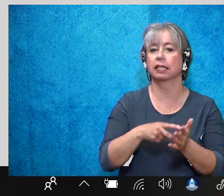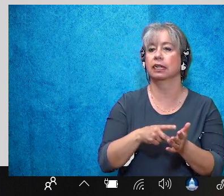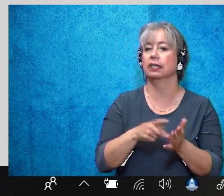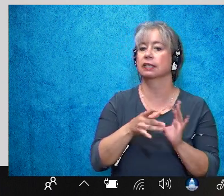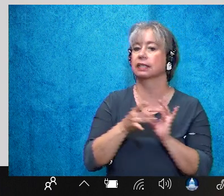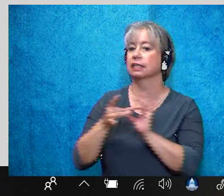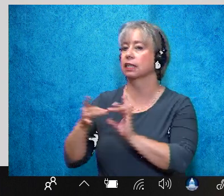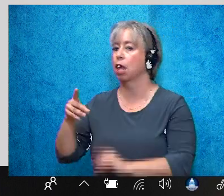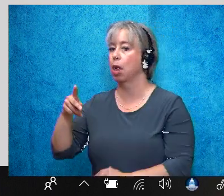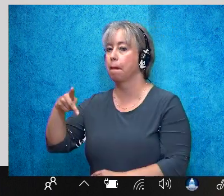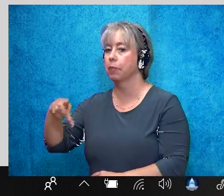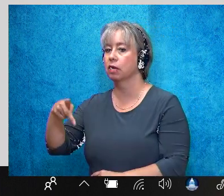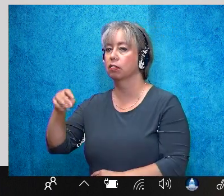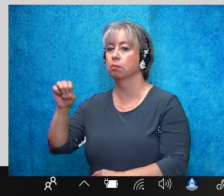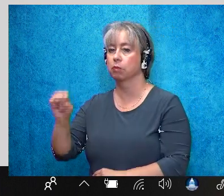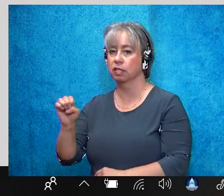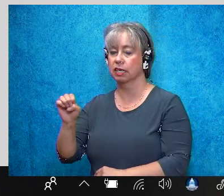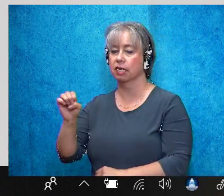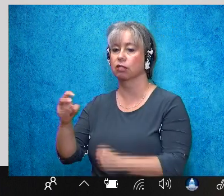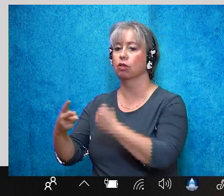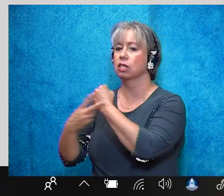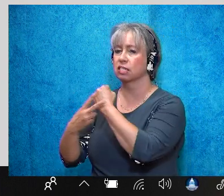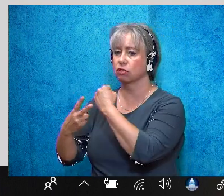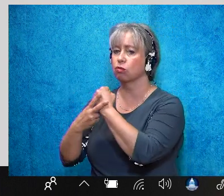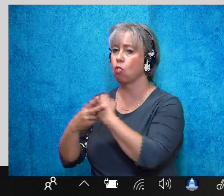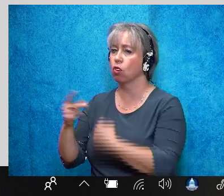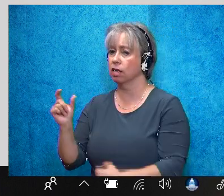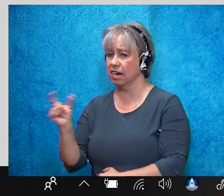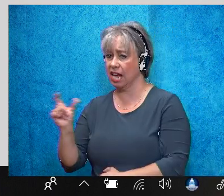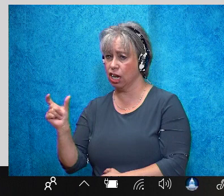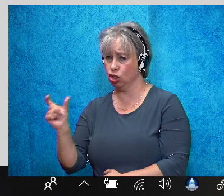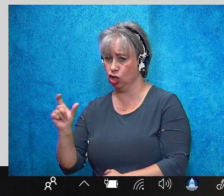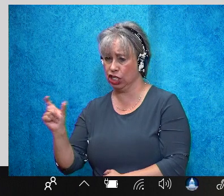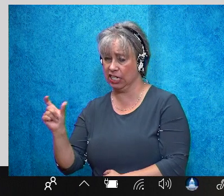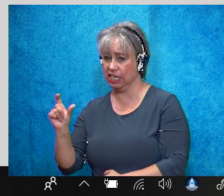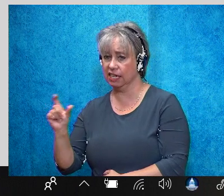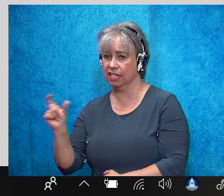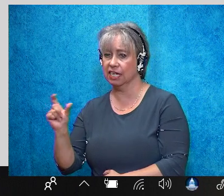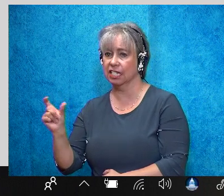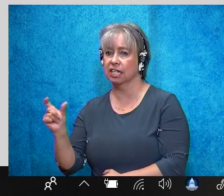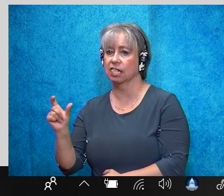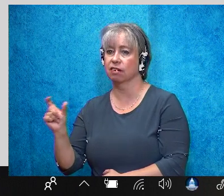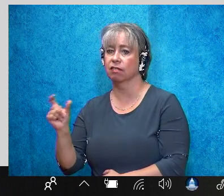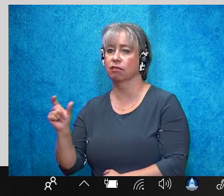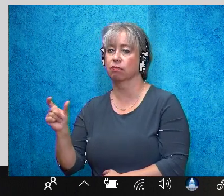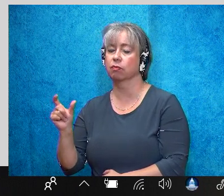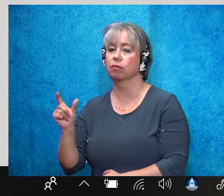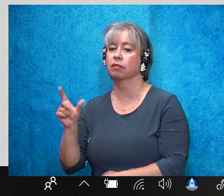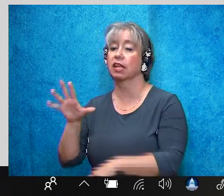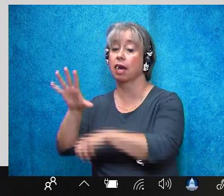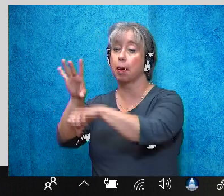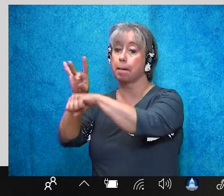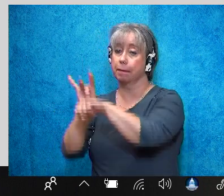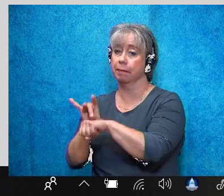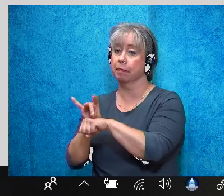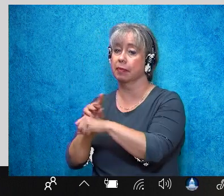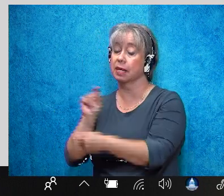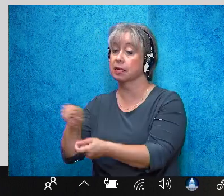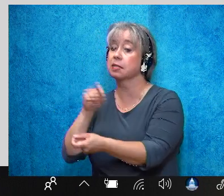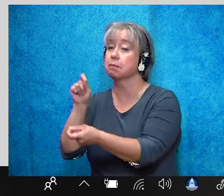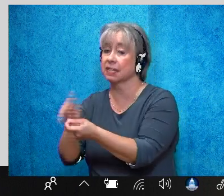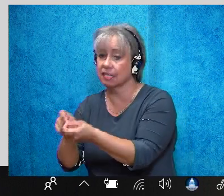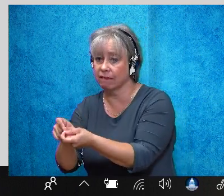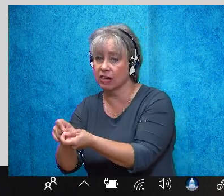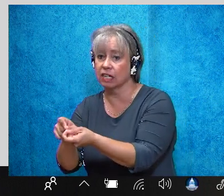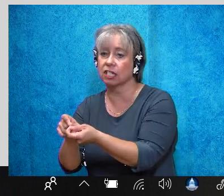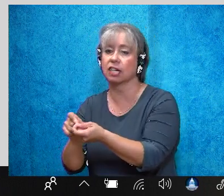just to remind you real quick, potential energy is stored energy. In particular, we're going to be looking at gravitational potential energy. Then